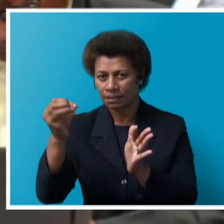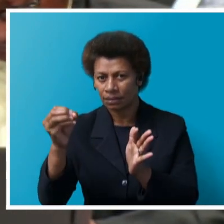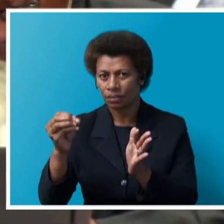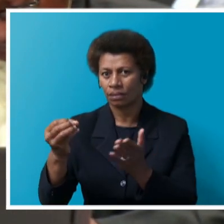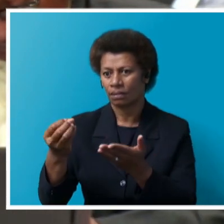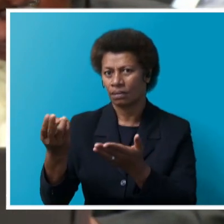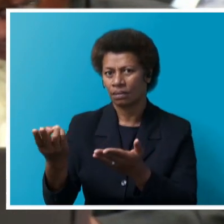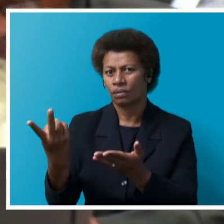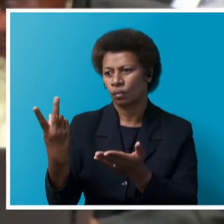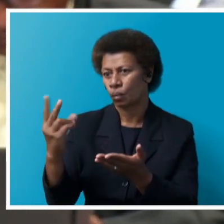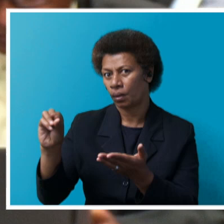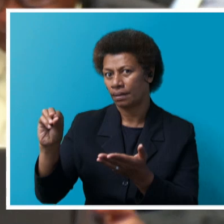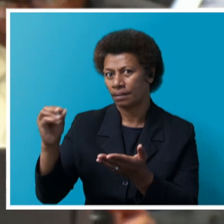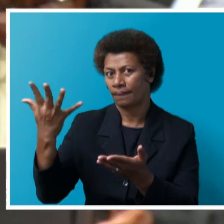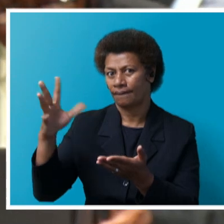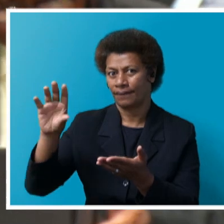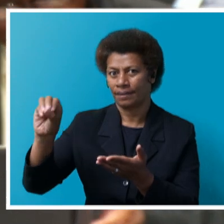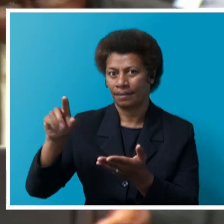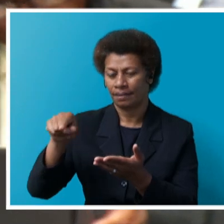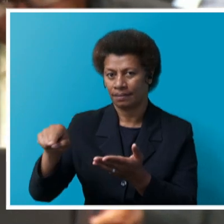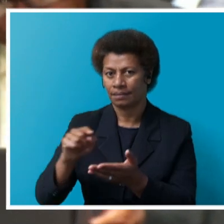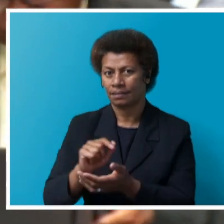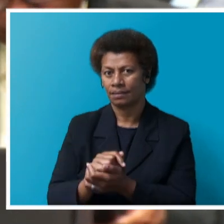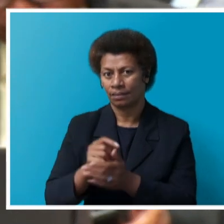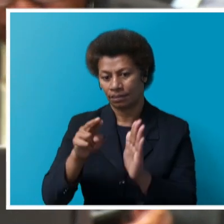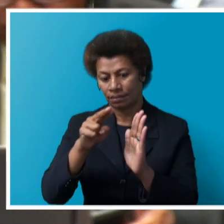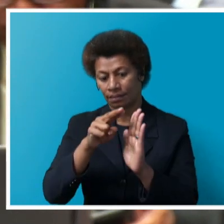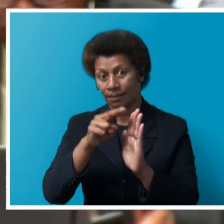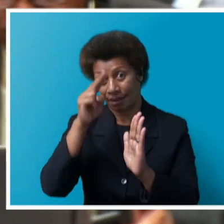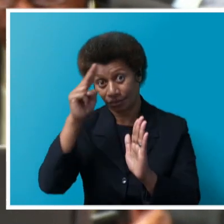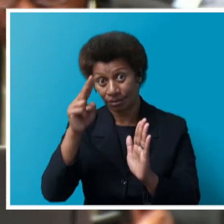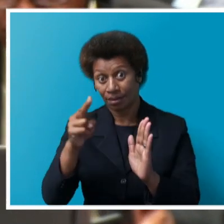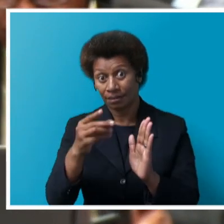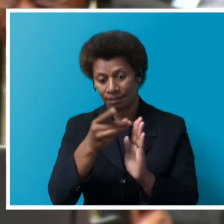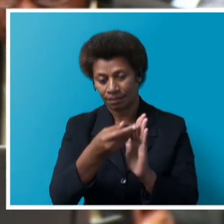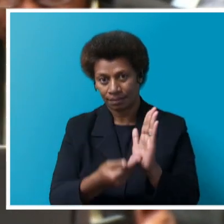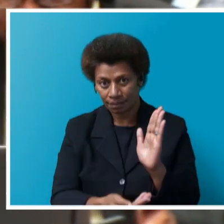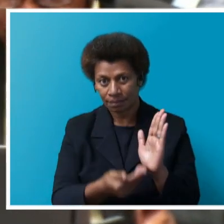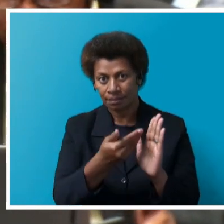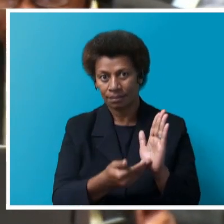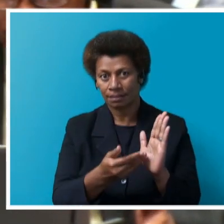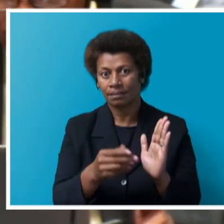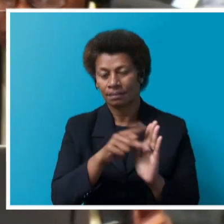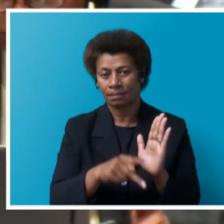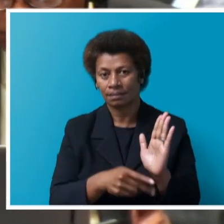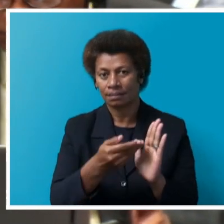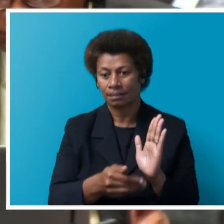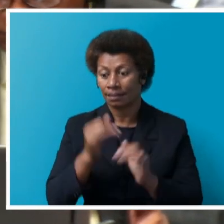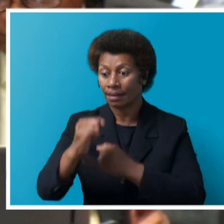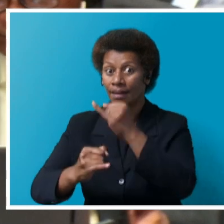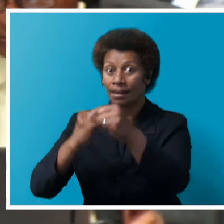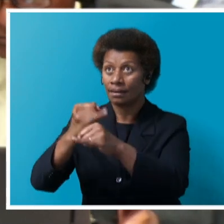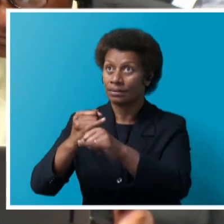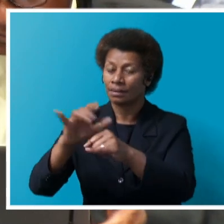2050, as set out in our national determined contributions. But let us be clear, we cannot do this alone. The international community must